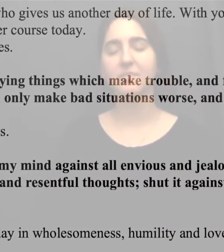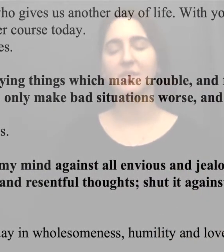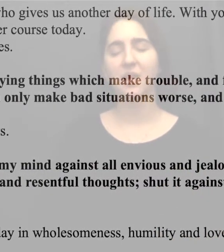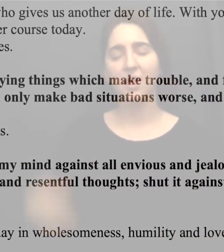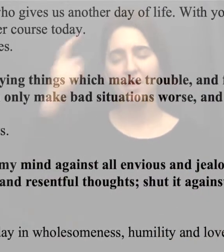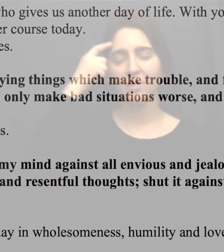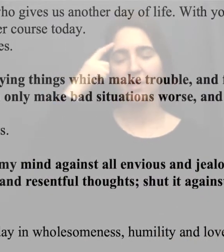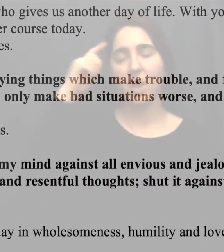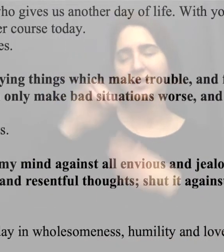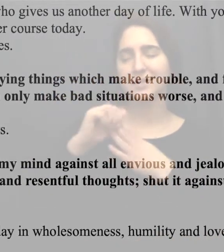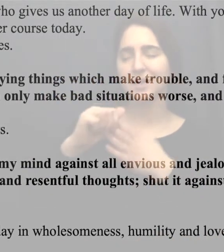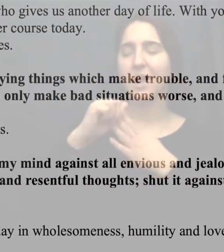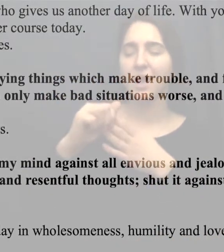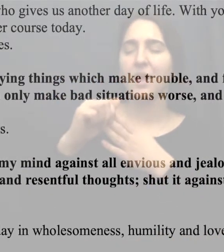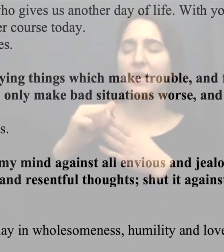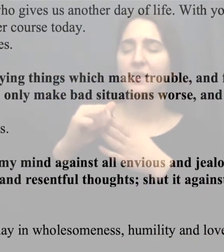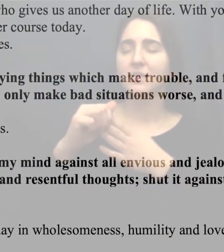nowhere.